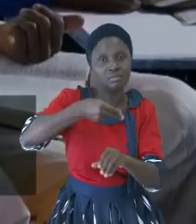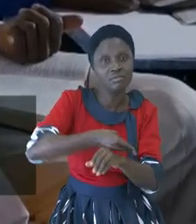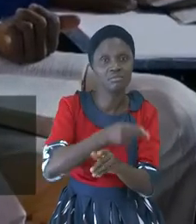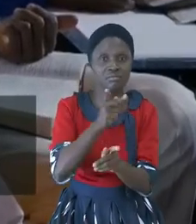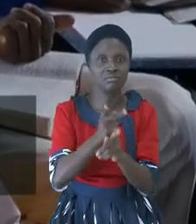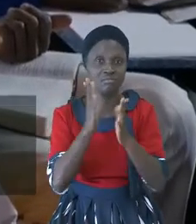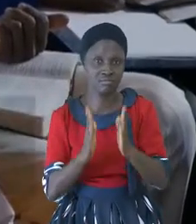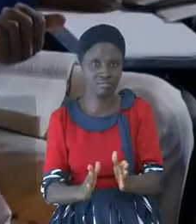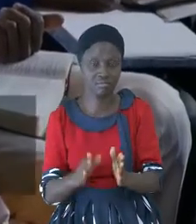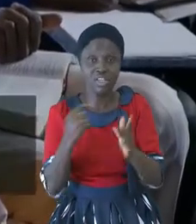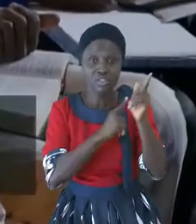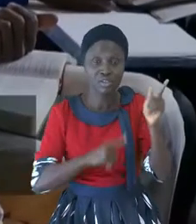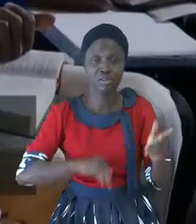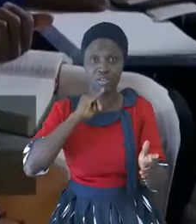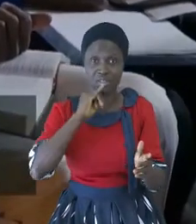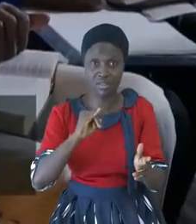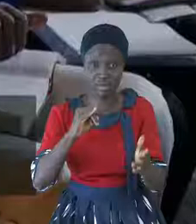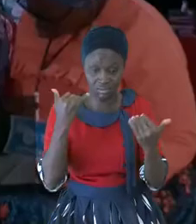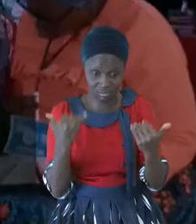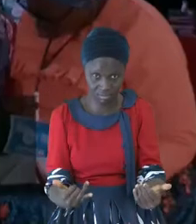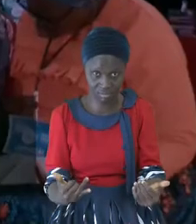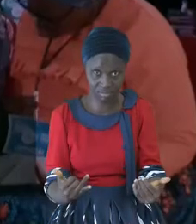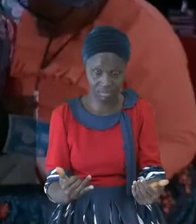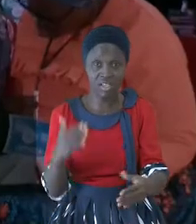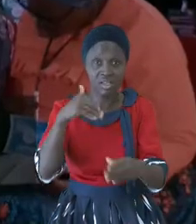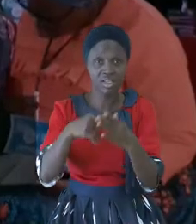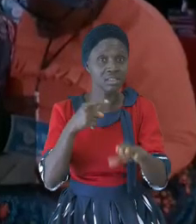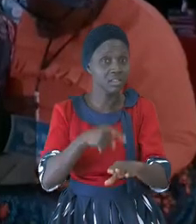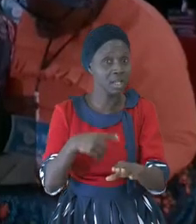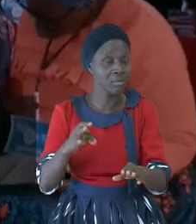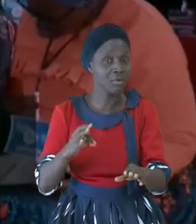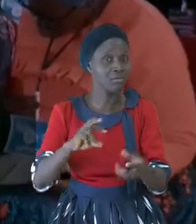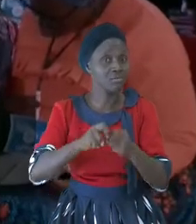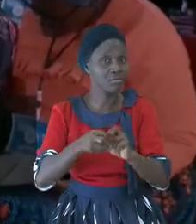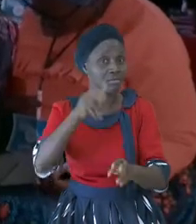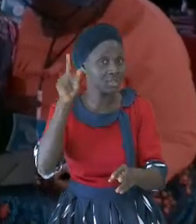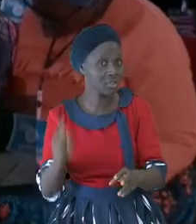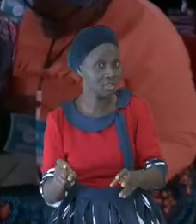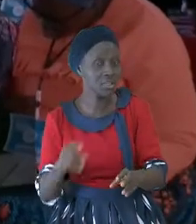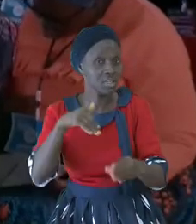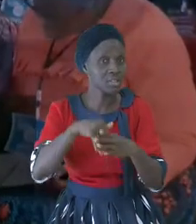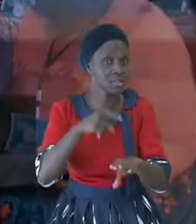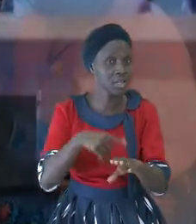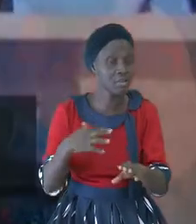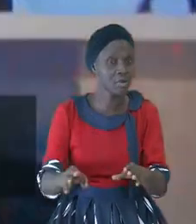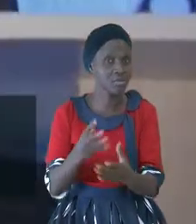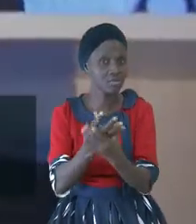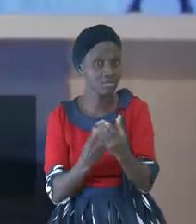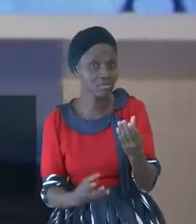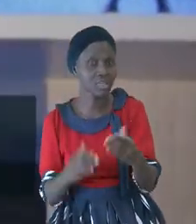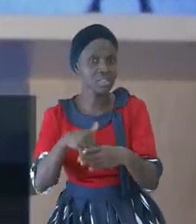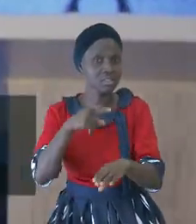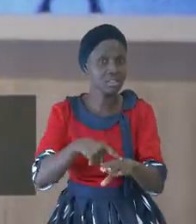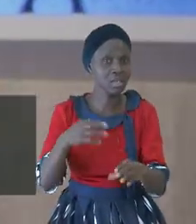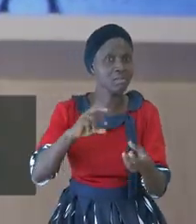is today my shepherd. In the time of need, in the time of scarcity, in the time of